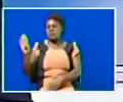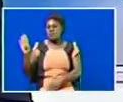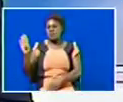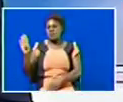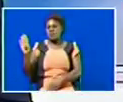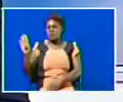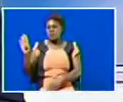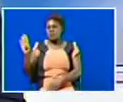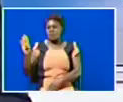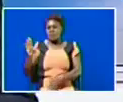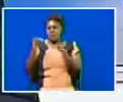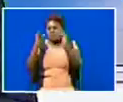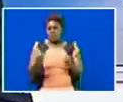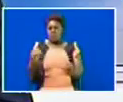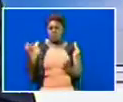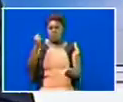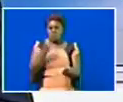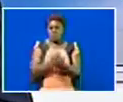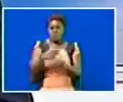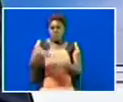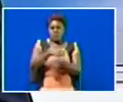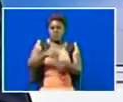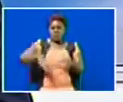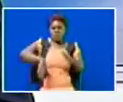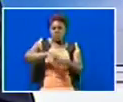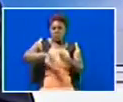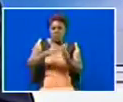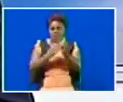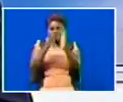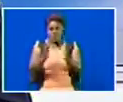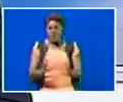Newly appointed Harambee Stars head coach Sebastian Minye held a synergy meeting